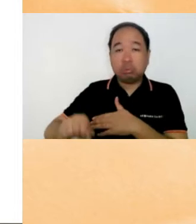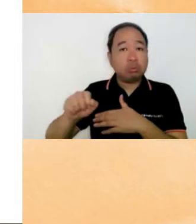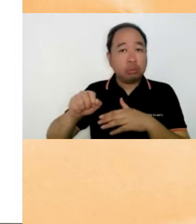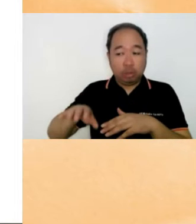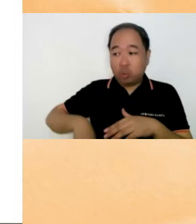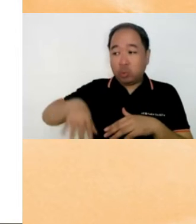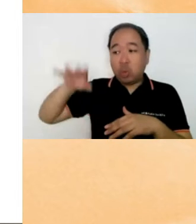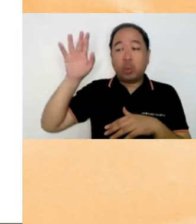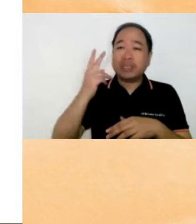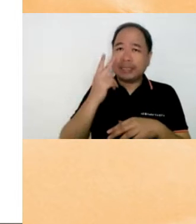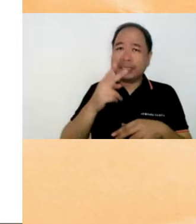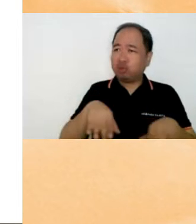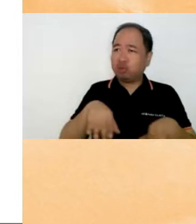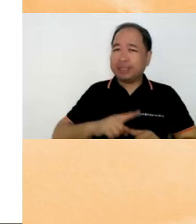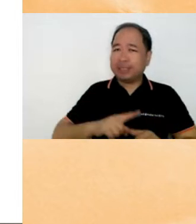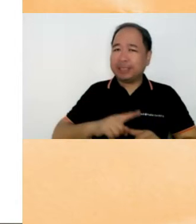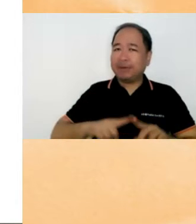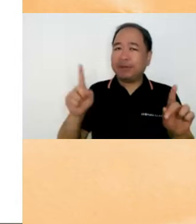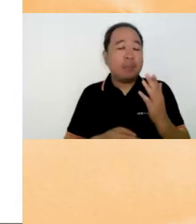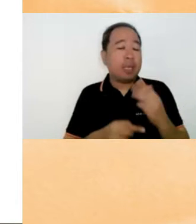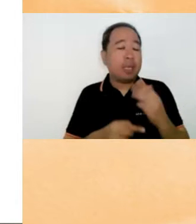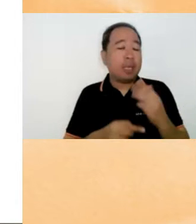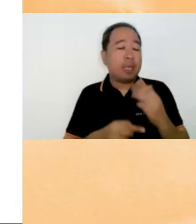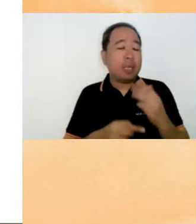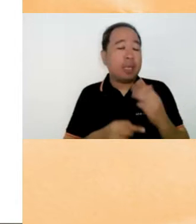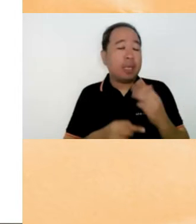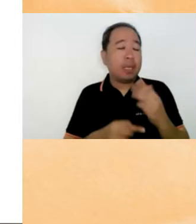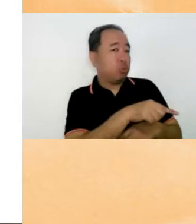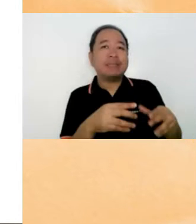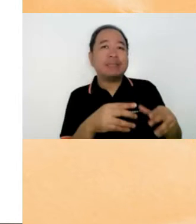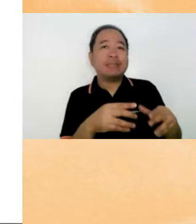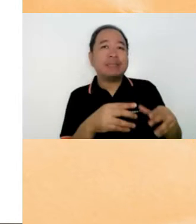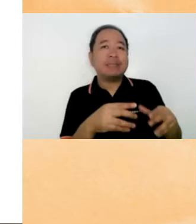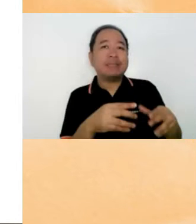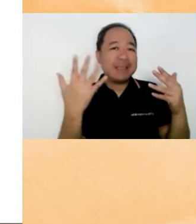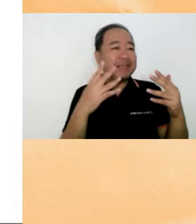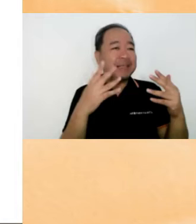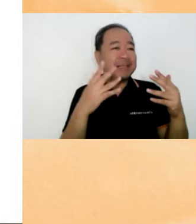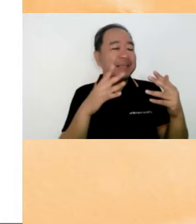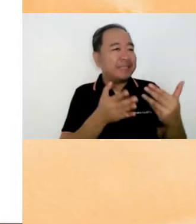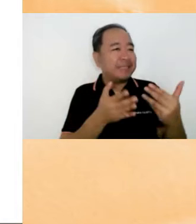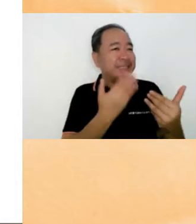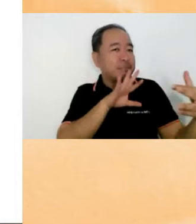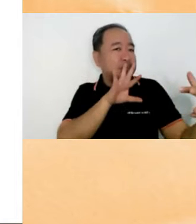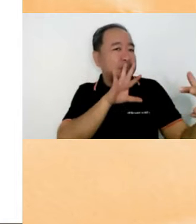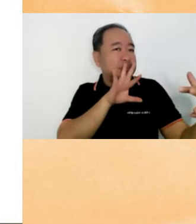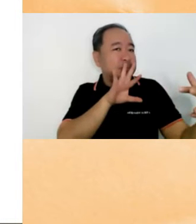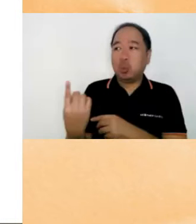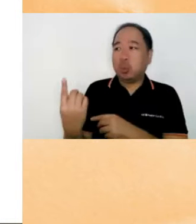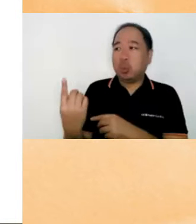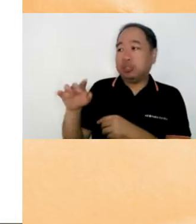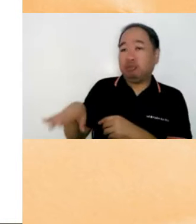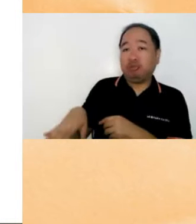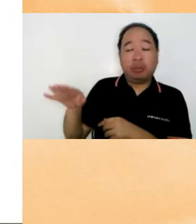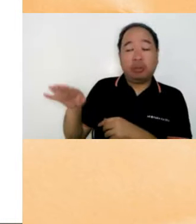No? One child may be slow to warm up. One child may be hyperactive or very intense